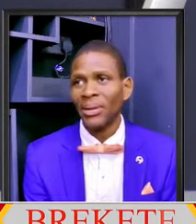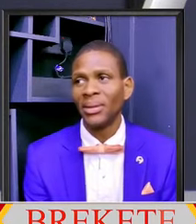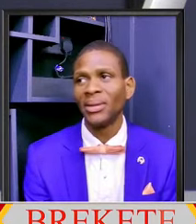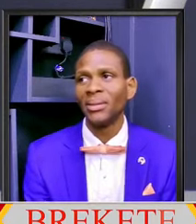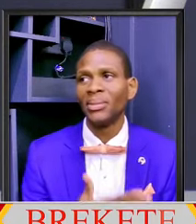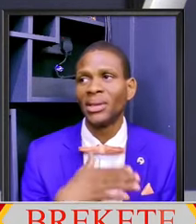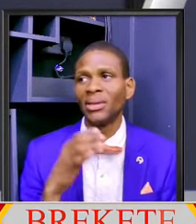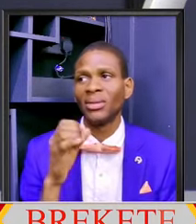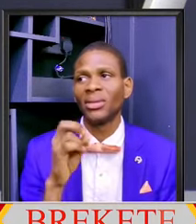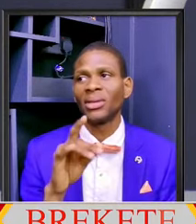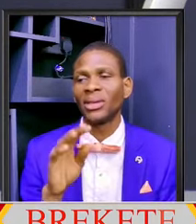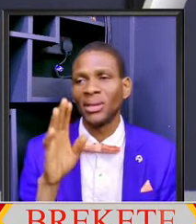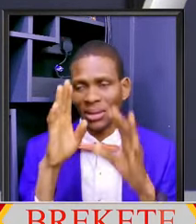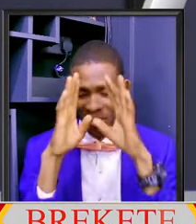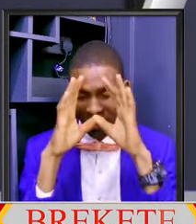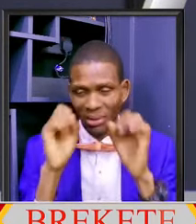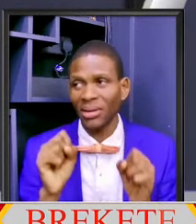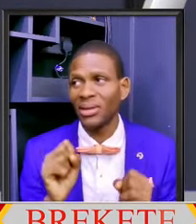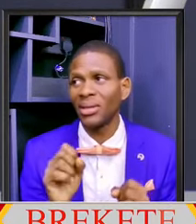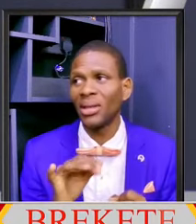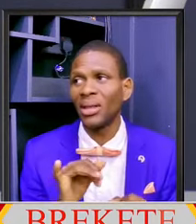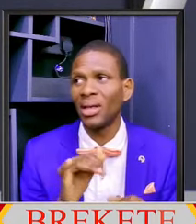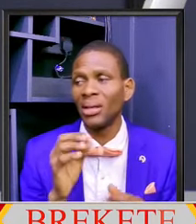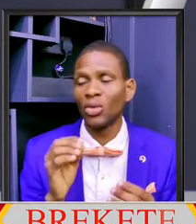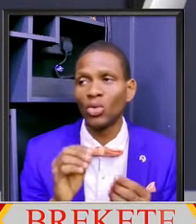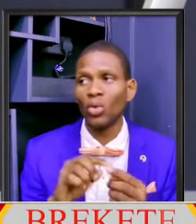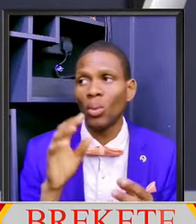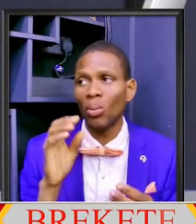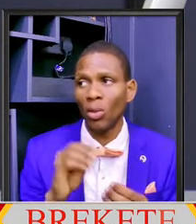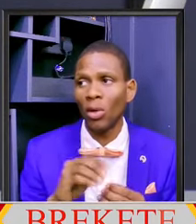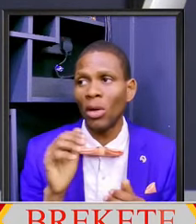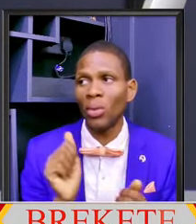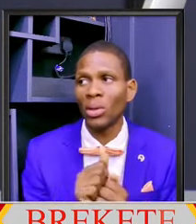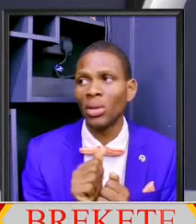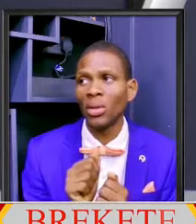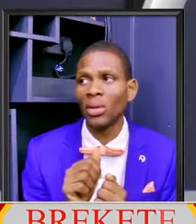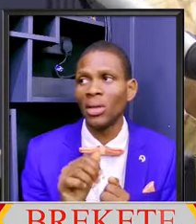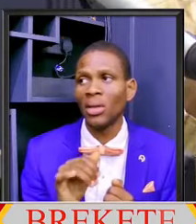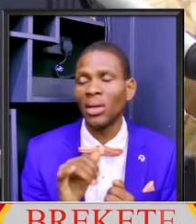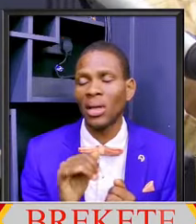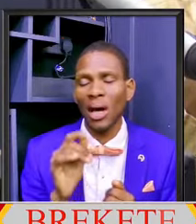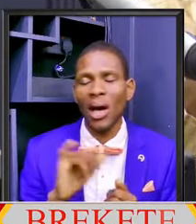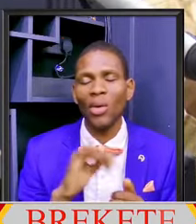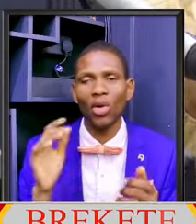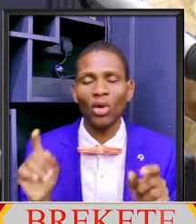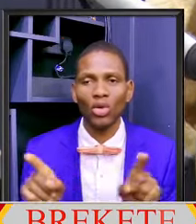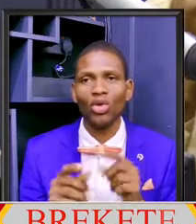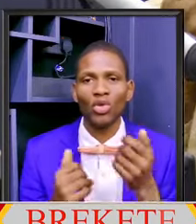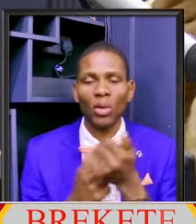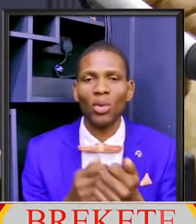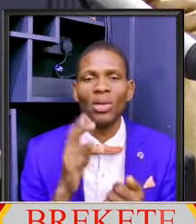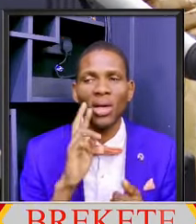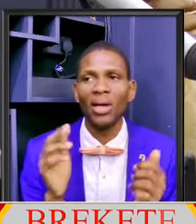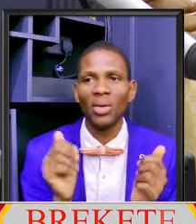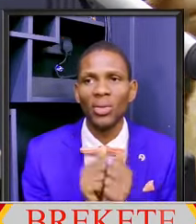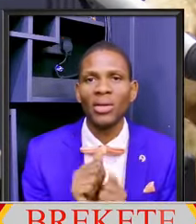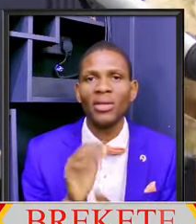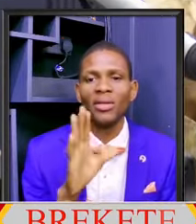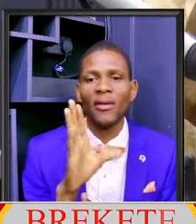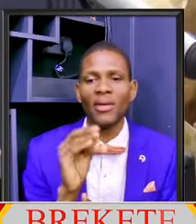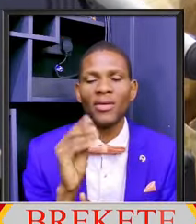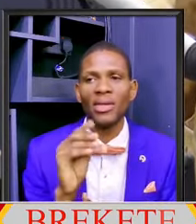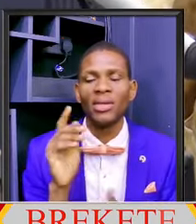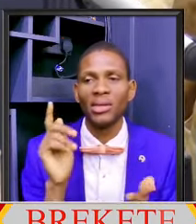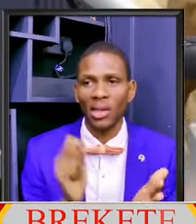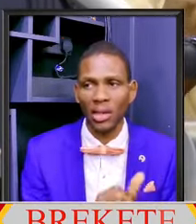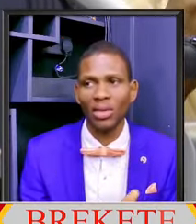My honorary president, sir. Mm-hmm. More to what I've said, I also support her with 50,000. 50,000 naira. Thank you,